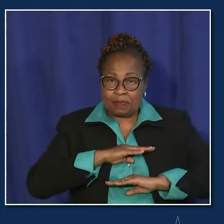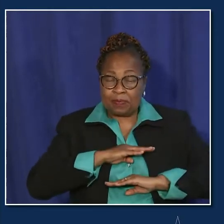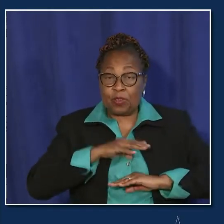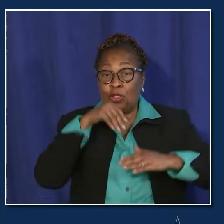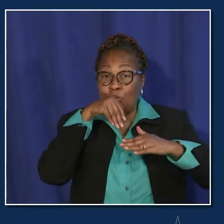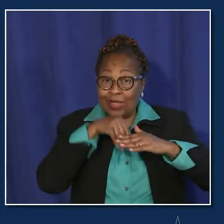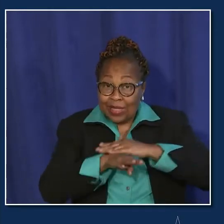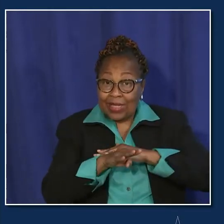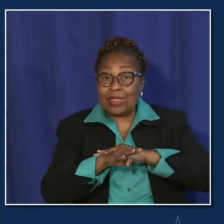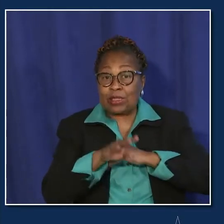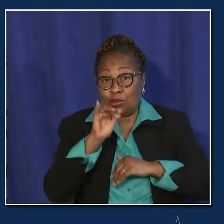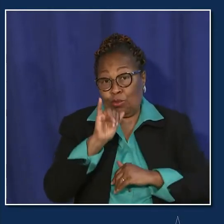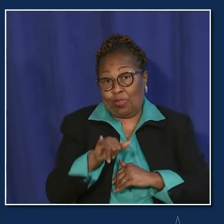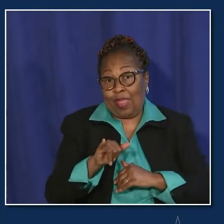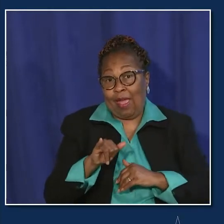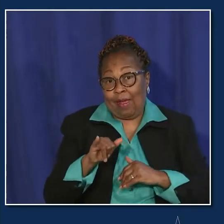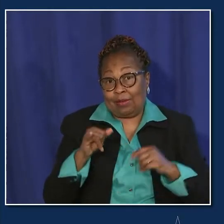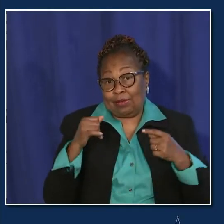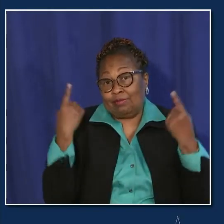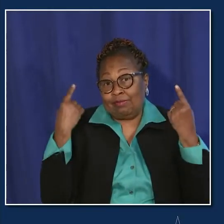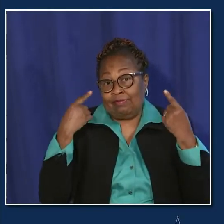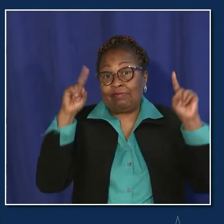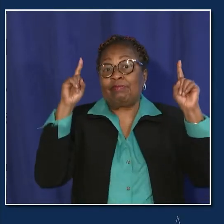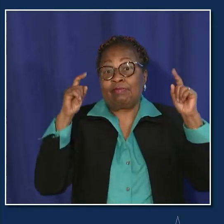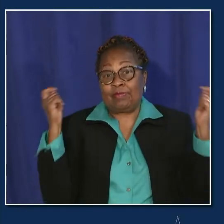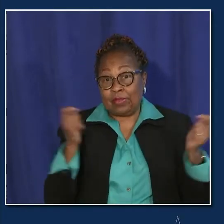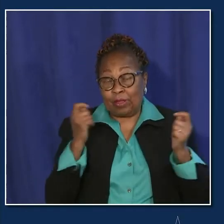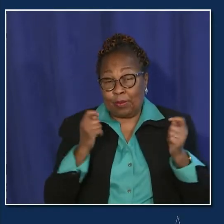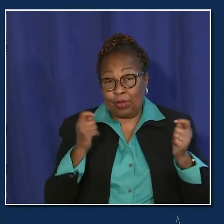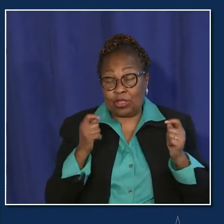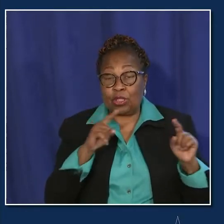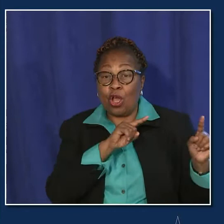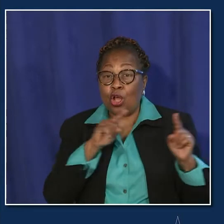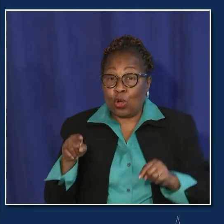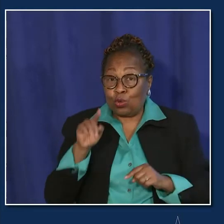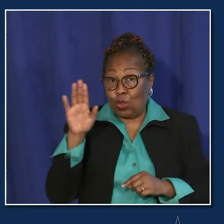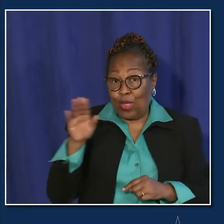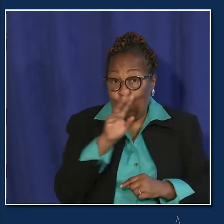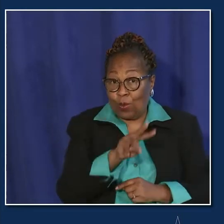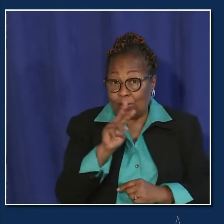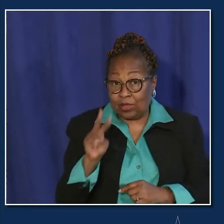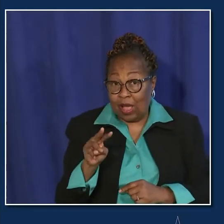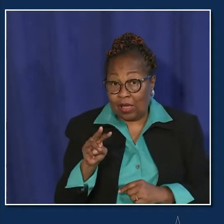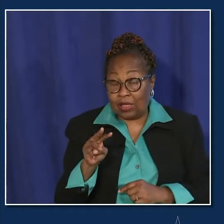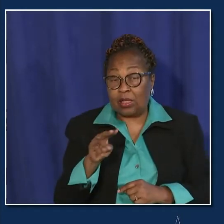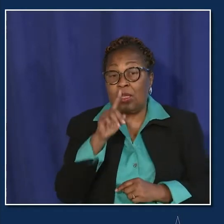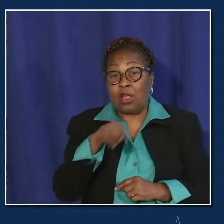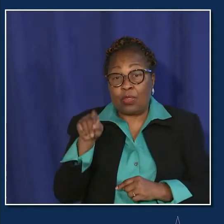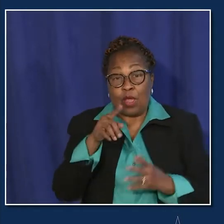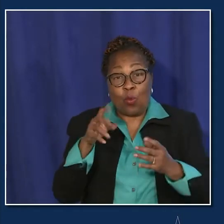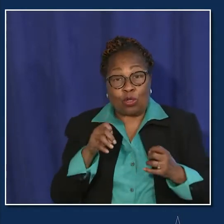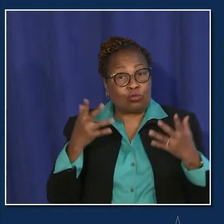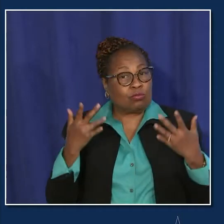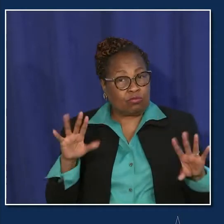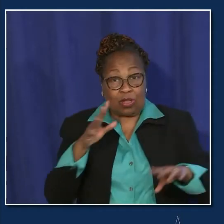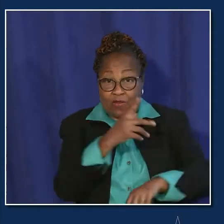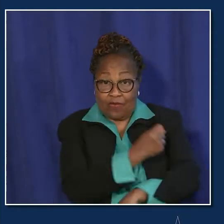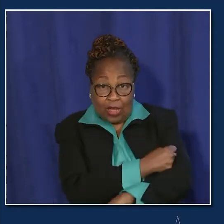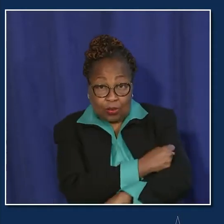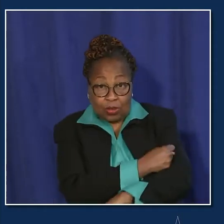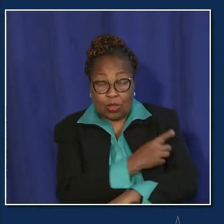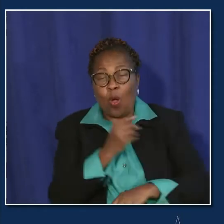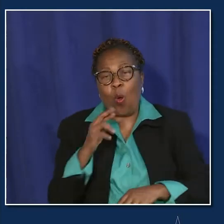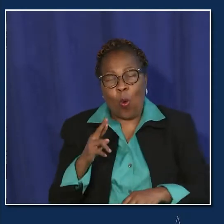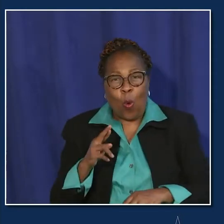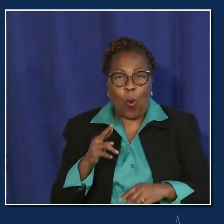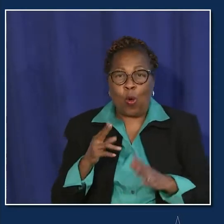get into this iconic music festival. Go to the Lolla website. They want you to be vaccinated or at a